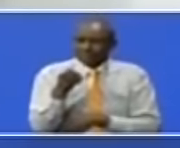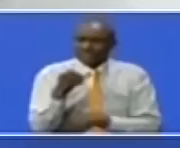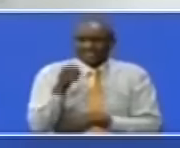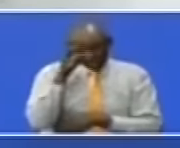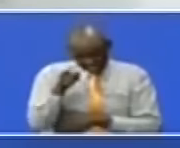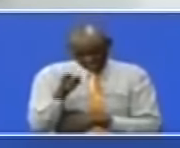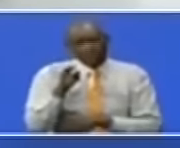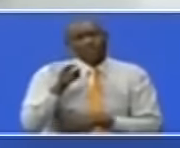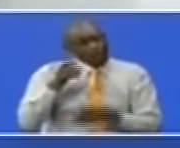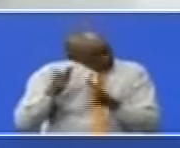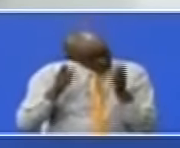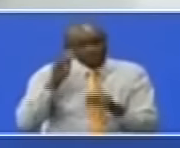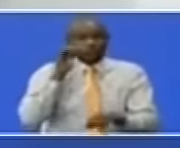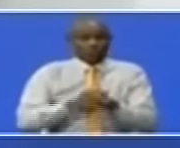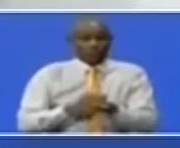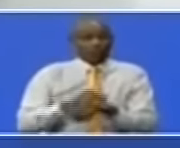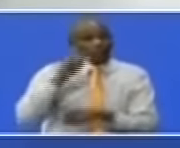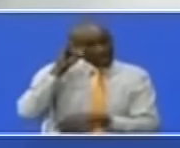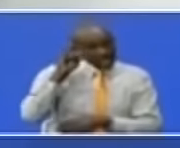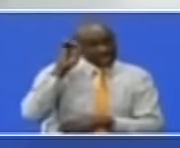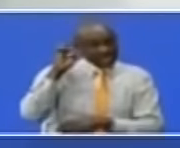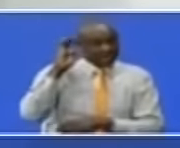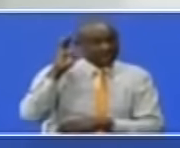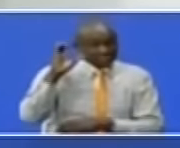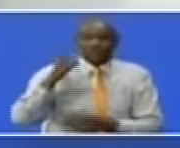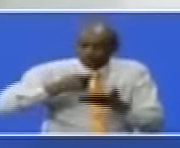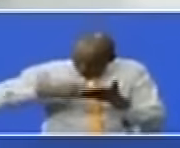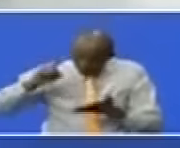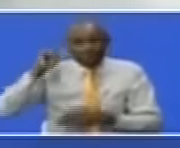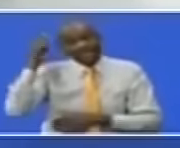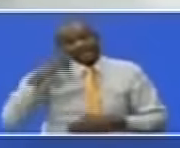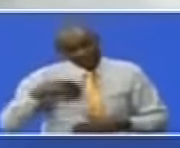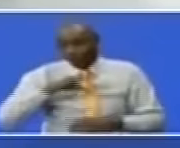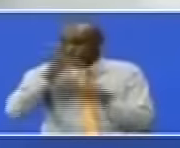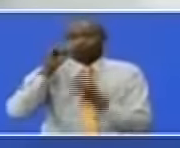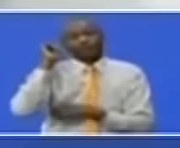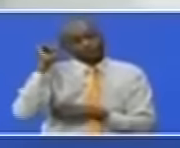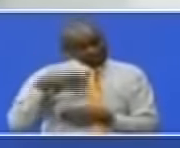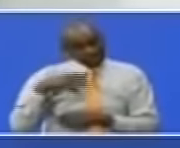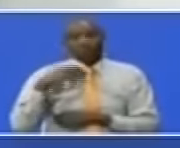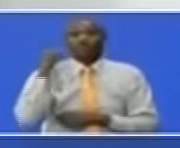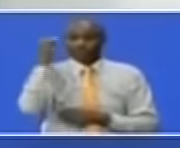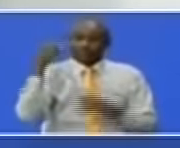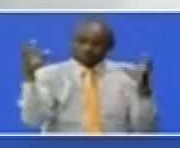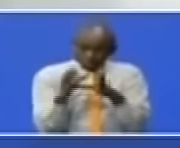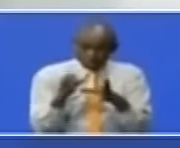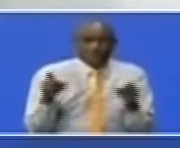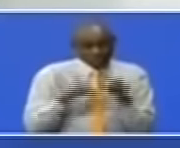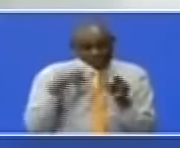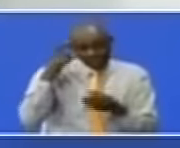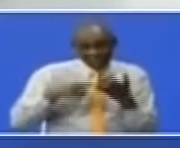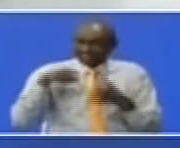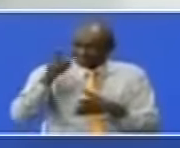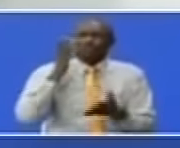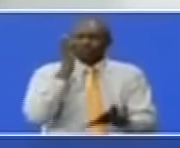very cherished opportunity for IEBC to prove to Kenyans across all political divides that they've actually made